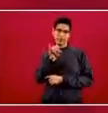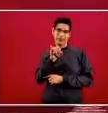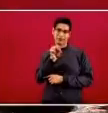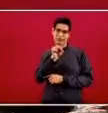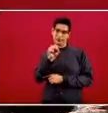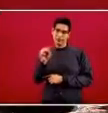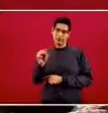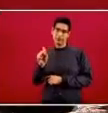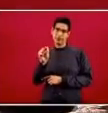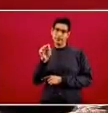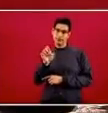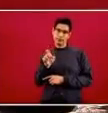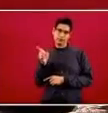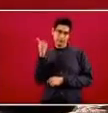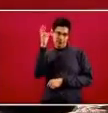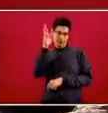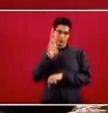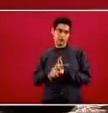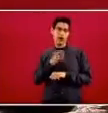thank you all for this.